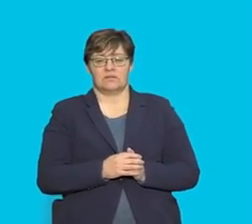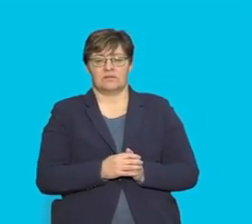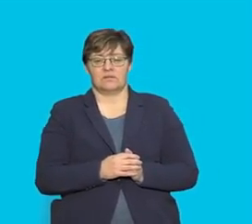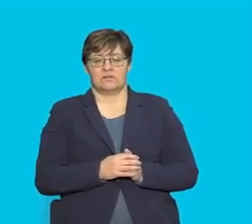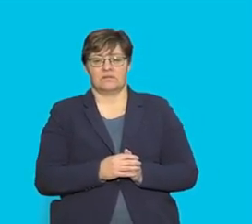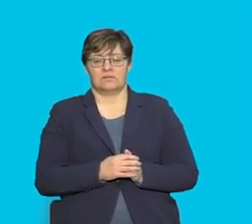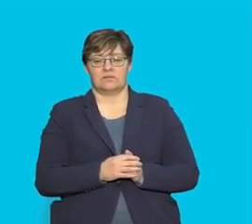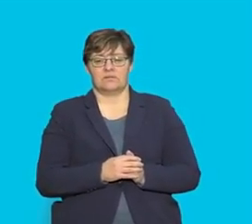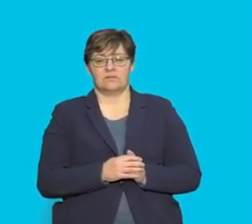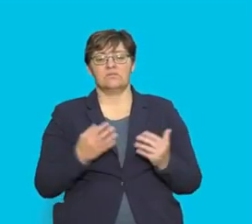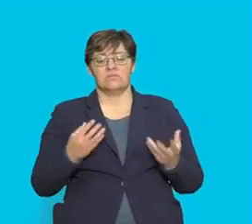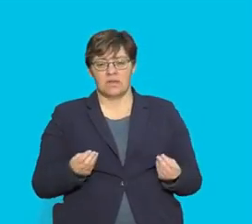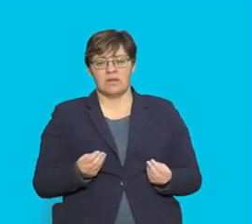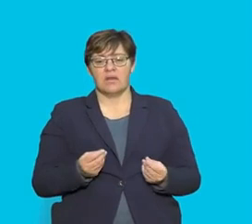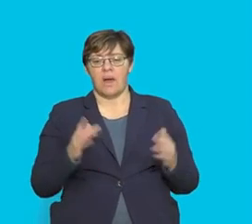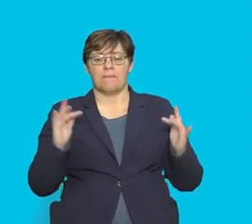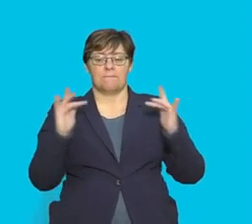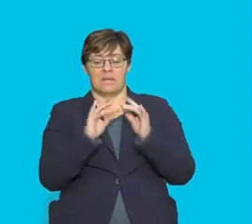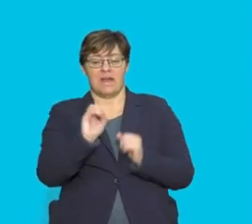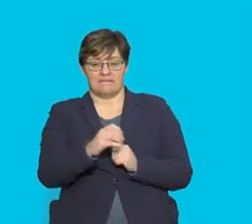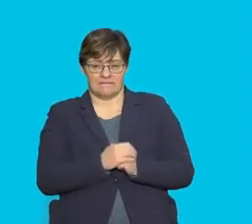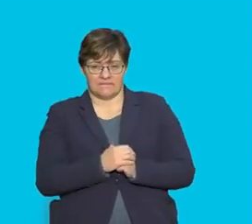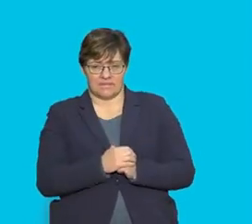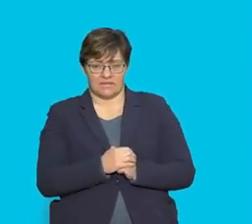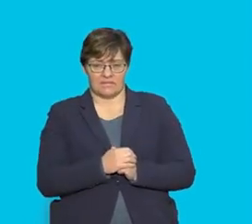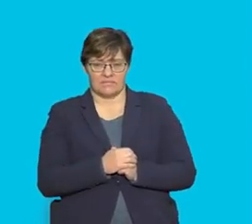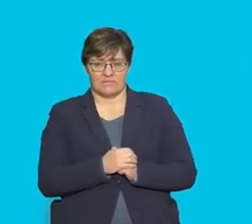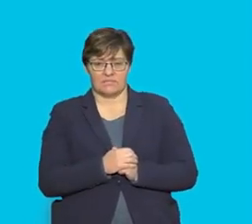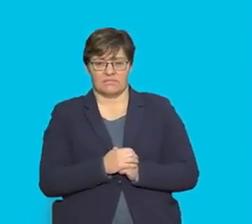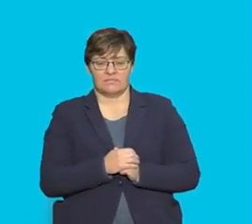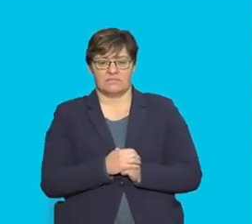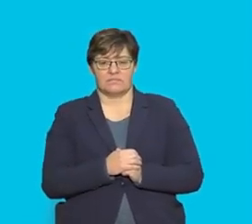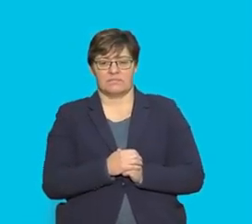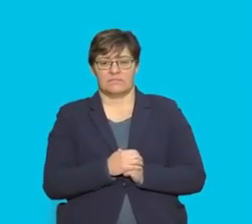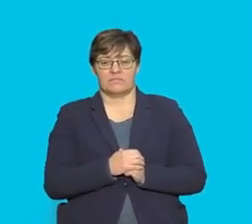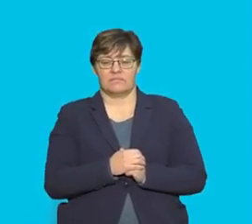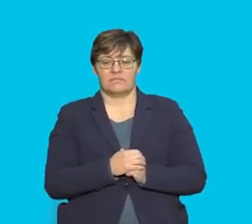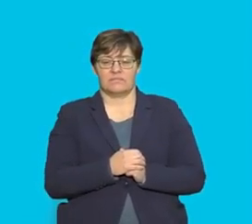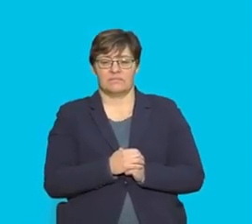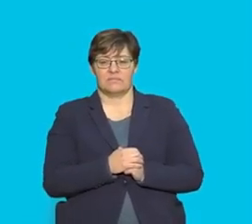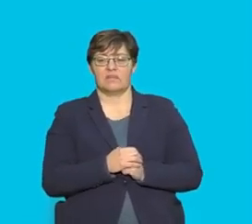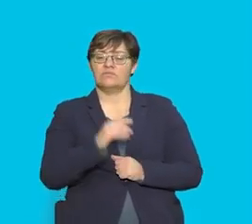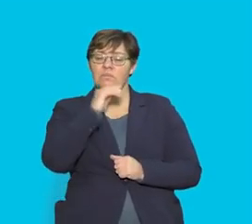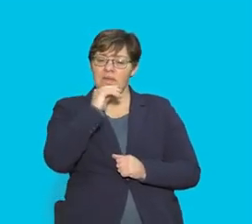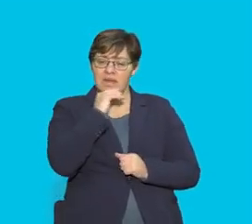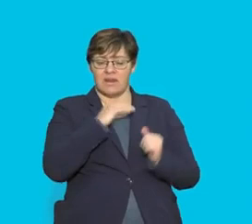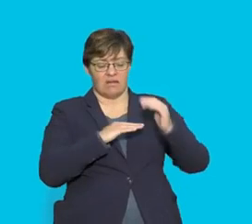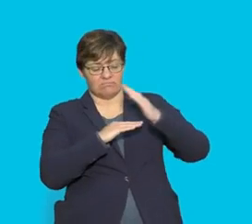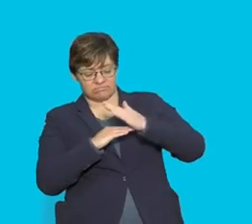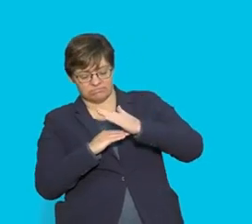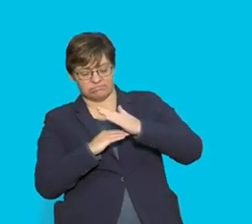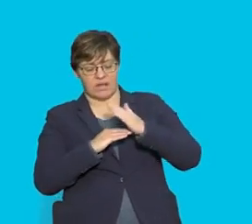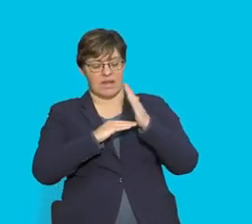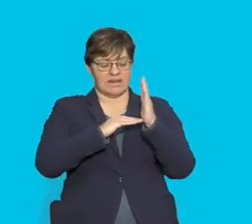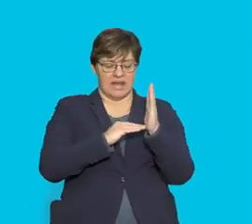the two segments meet, because remember they meet at 3 points. So one point of them must be at 90